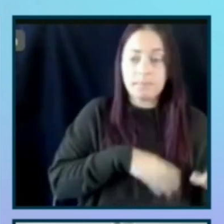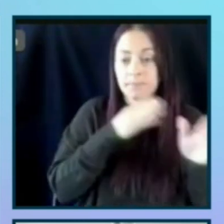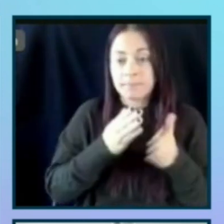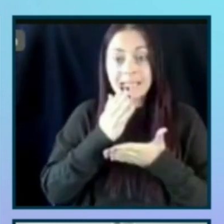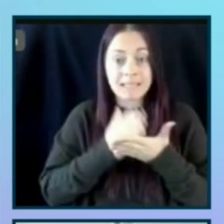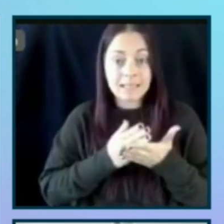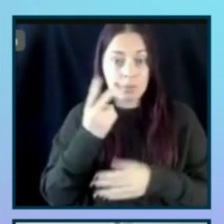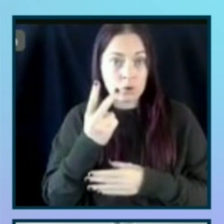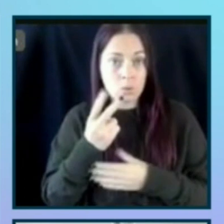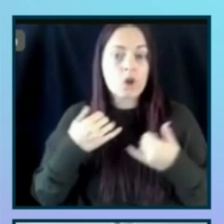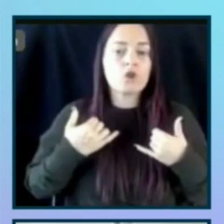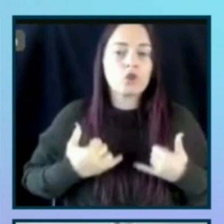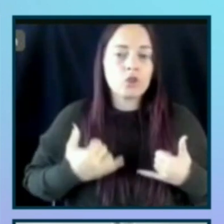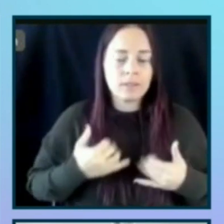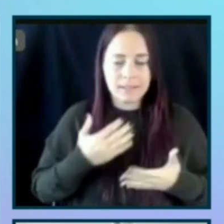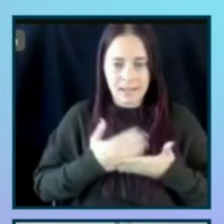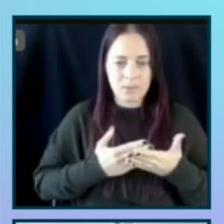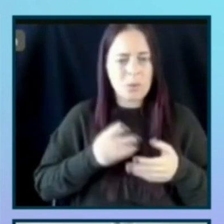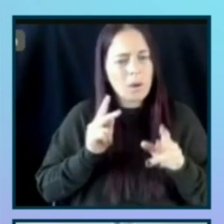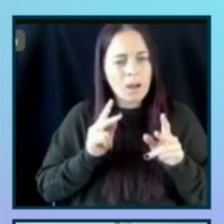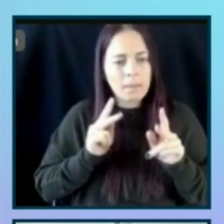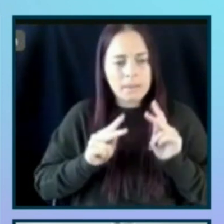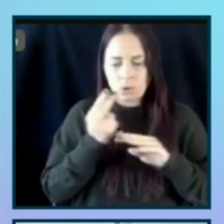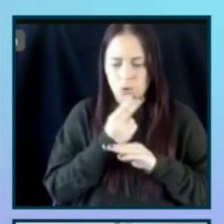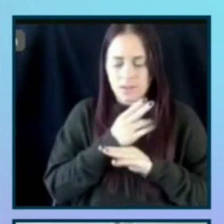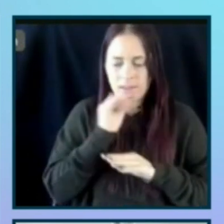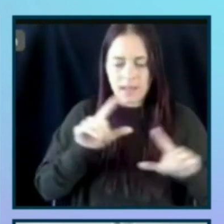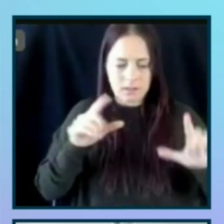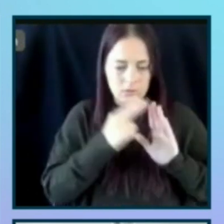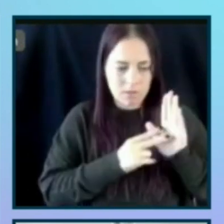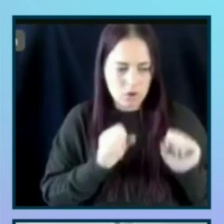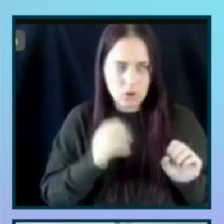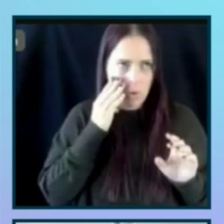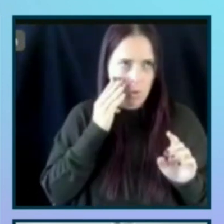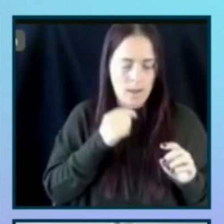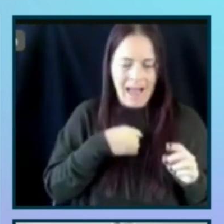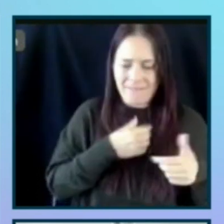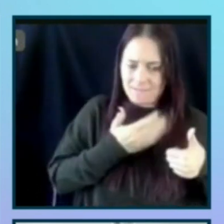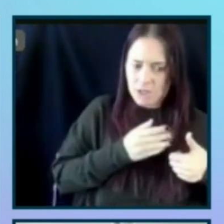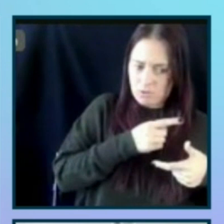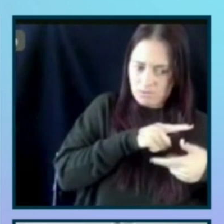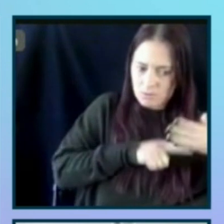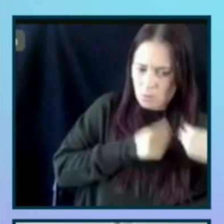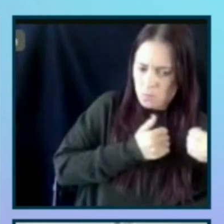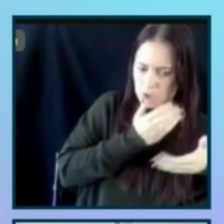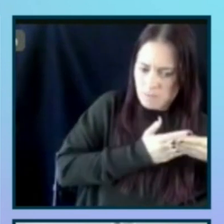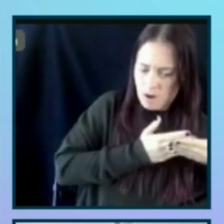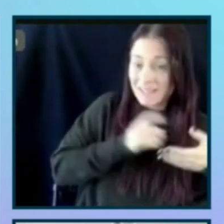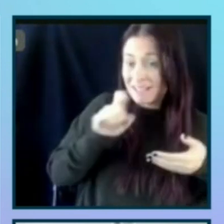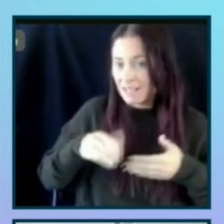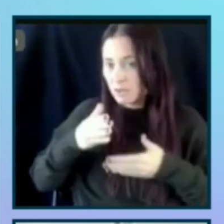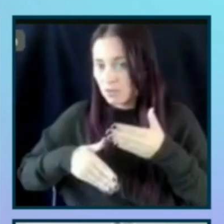current step. So giving users some context about where they are in the flow, what they've completed, and what still needs to be done was